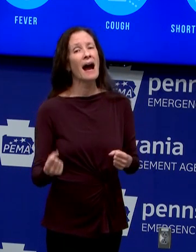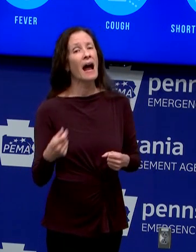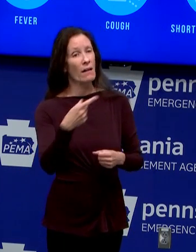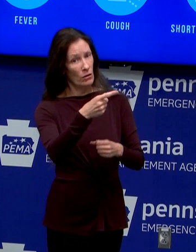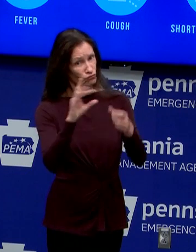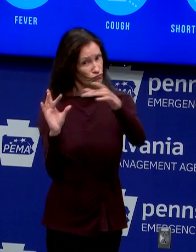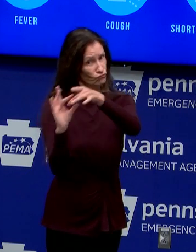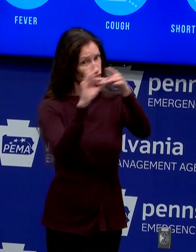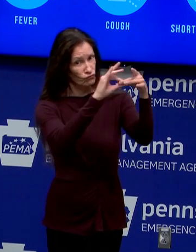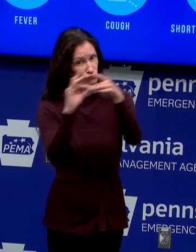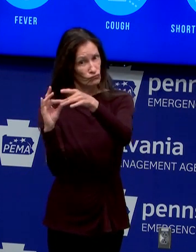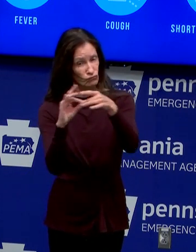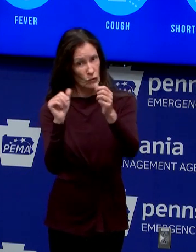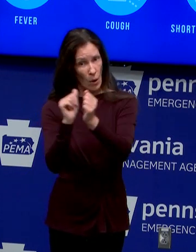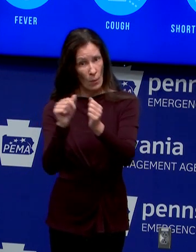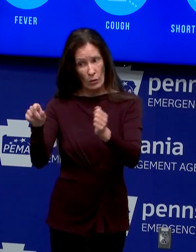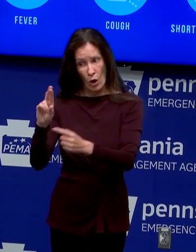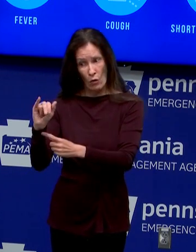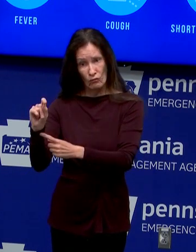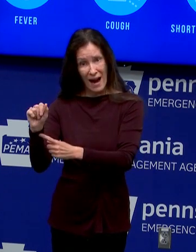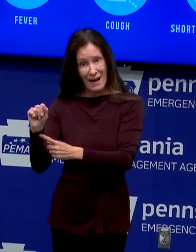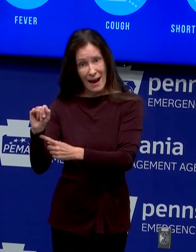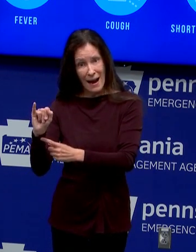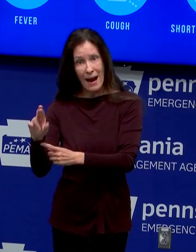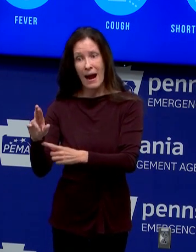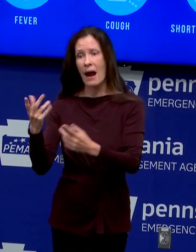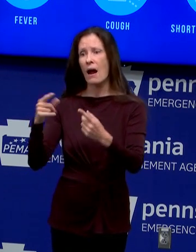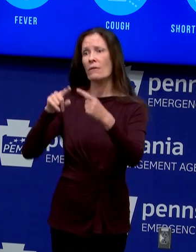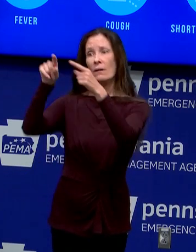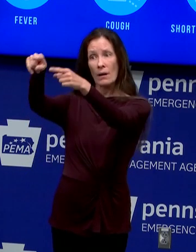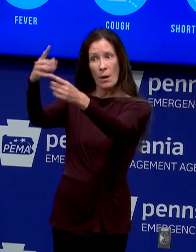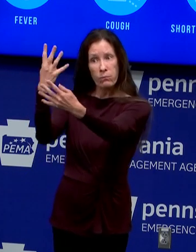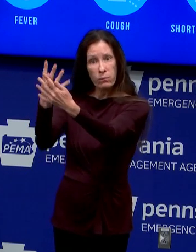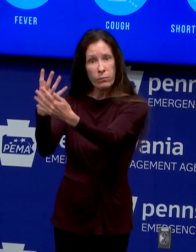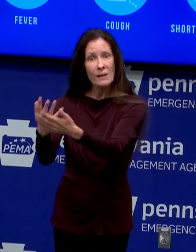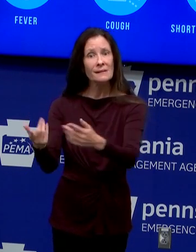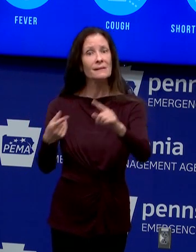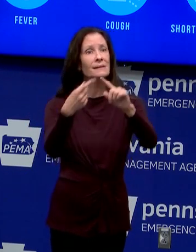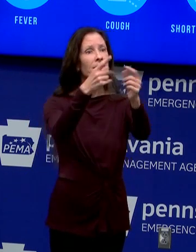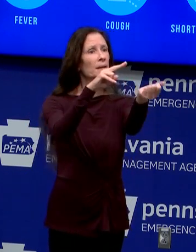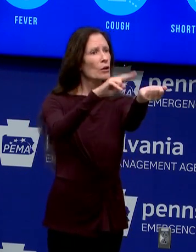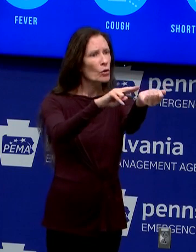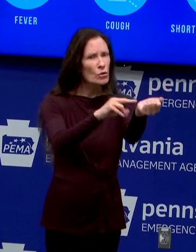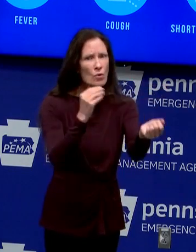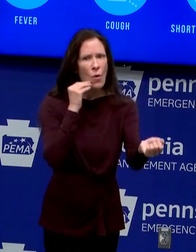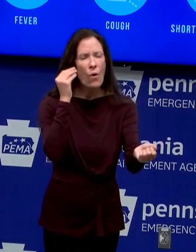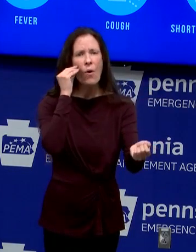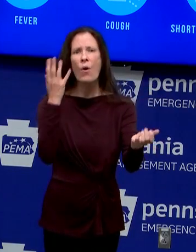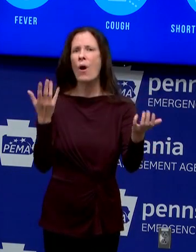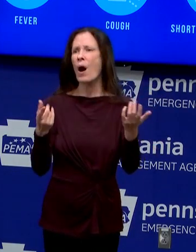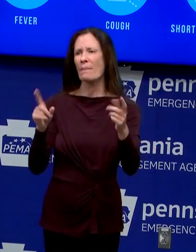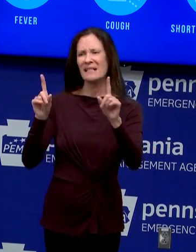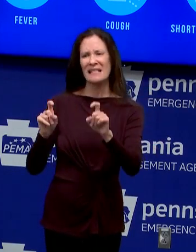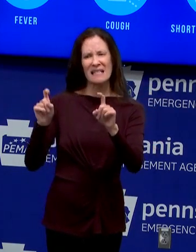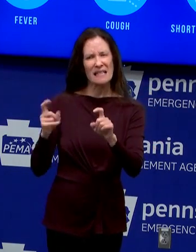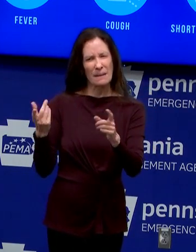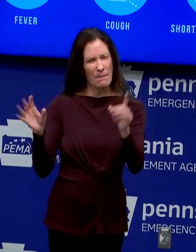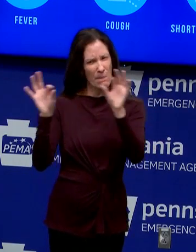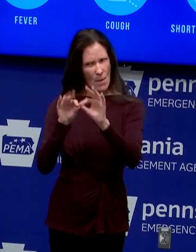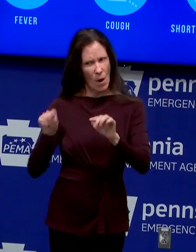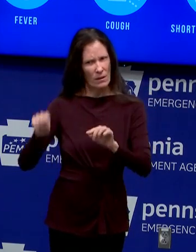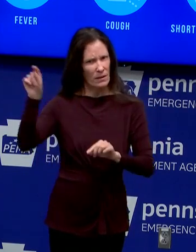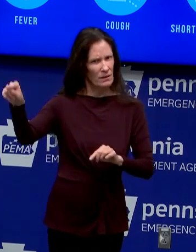prisons, or other congregate settings that could benefit from universal testing? We'll work with really all